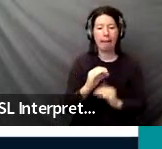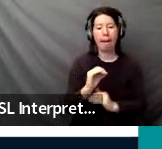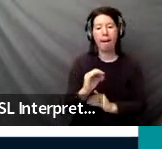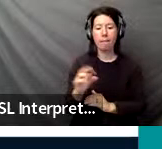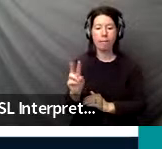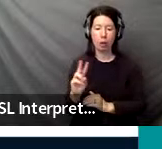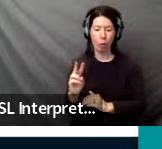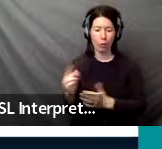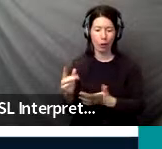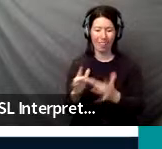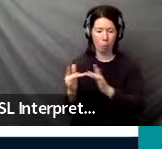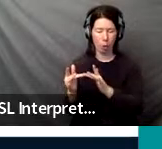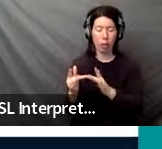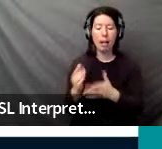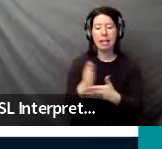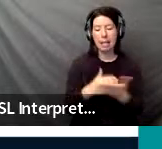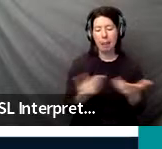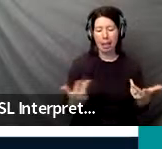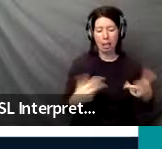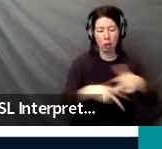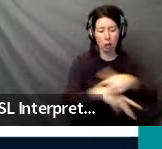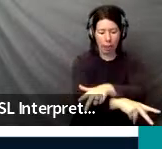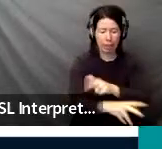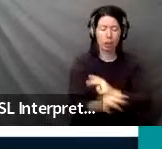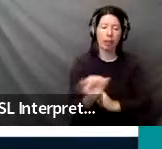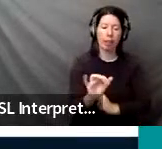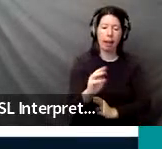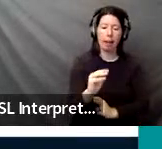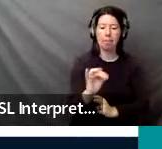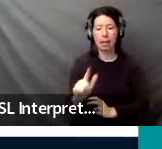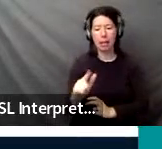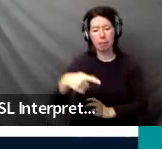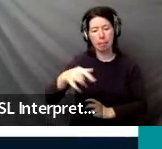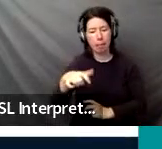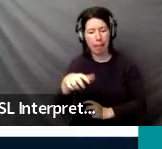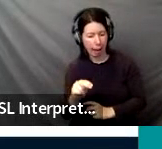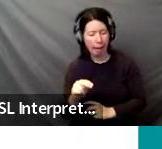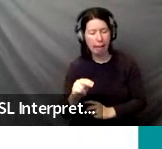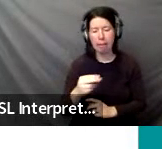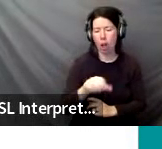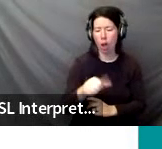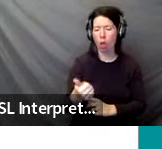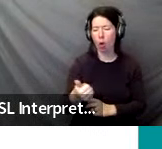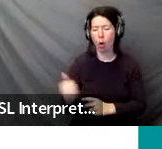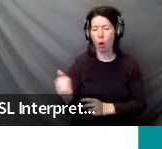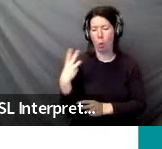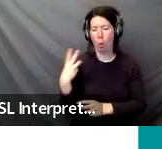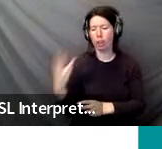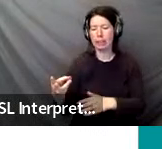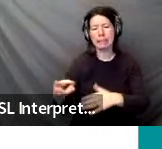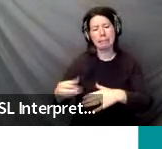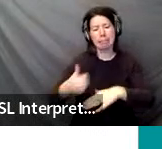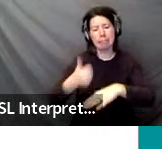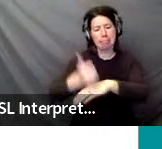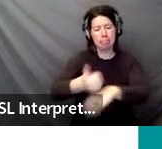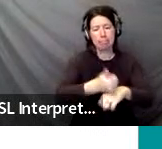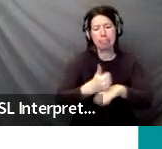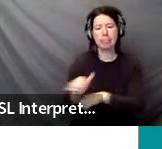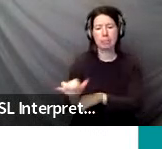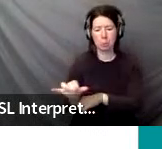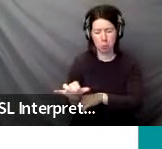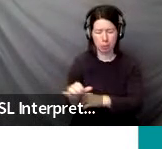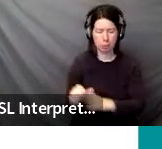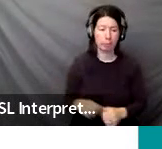of the interchanges like Mill Plain and some improvements to interchanges in Washington as well. Next slide, please. And one of